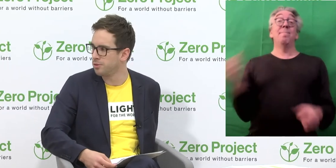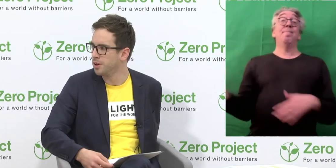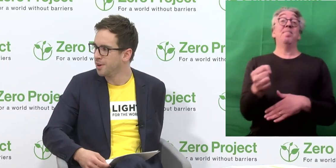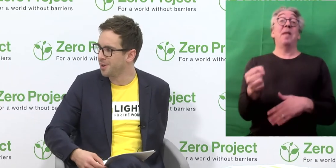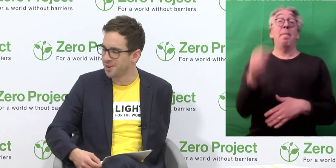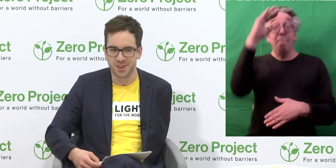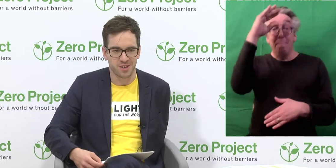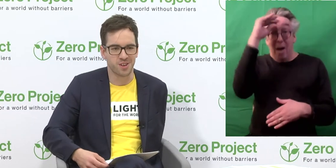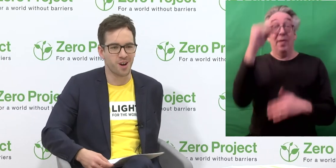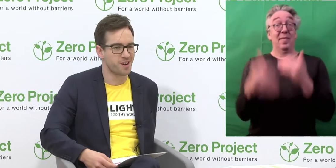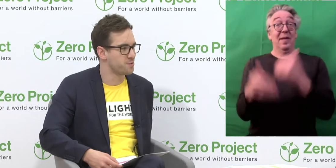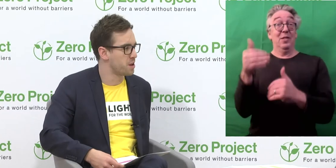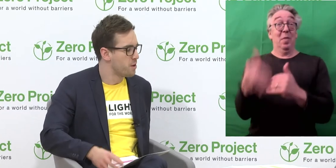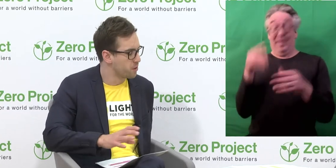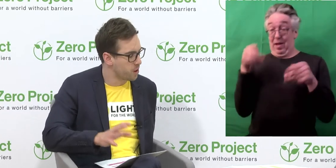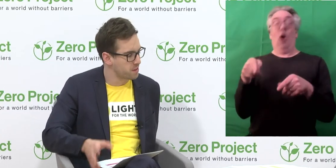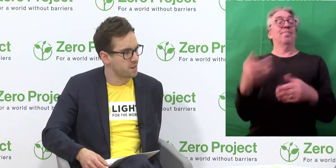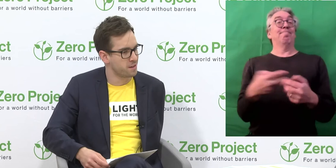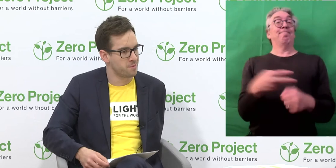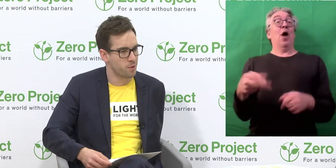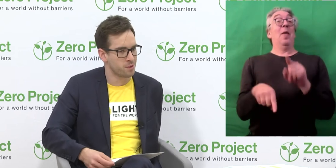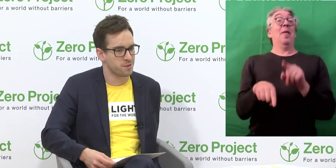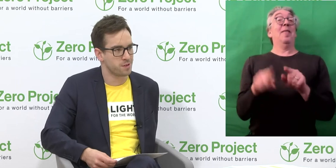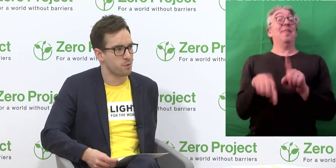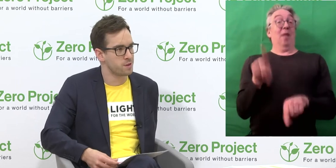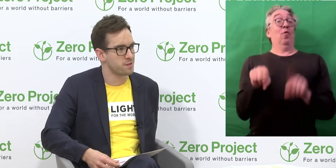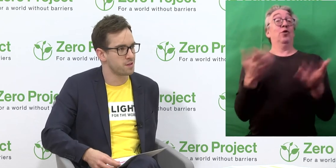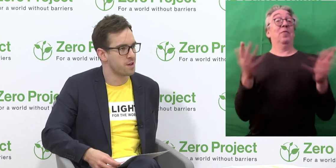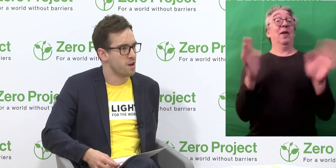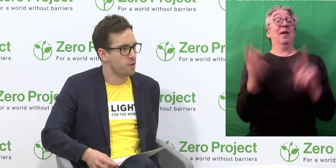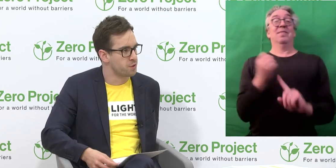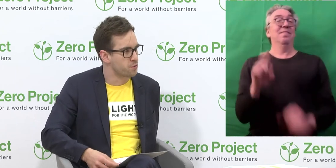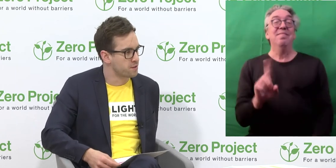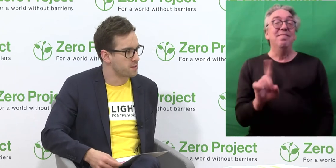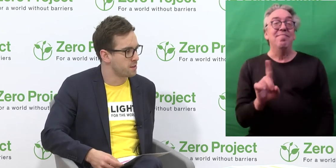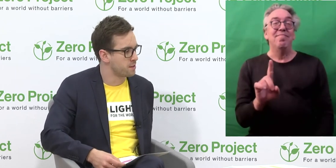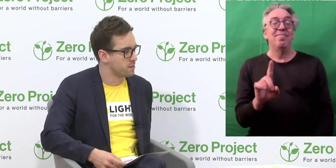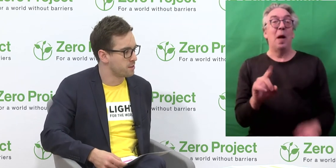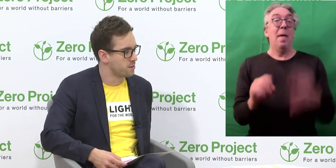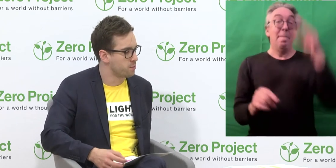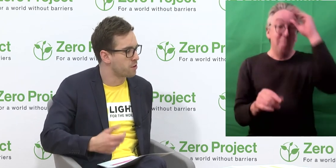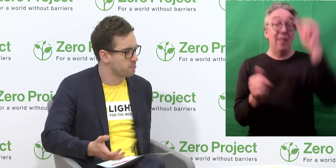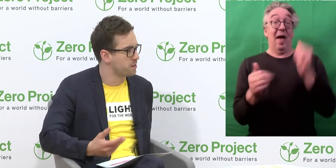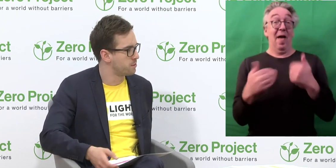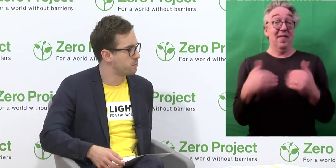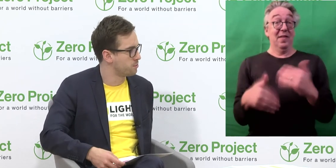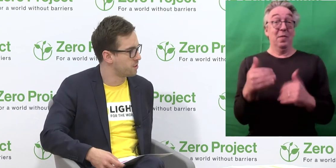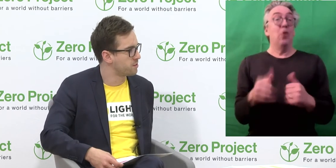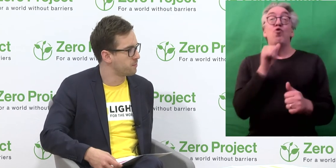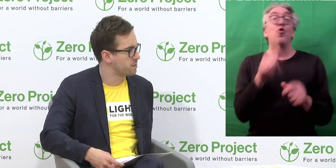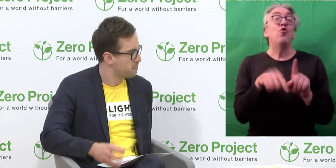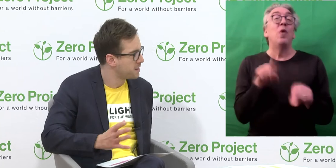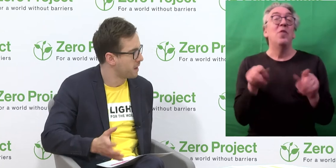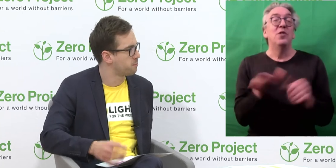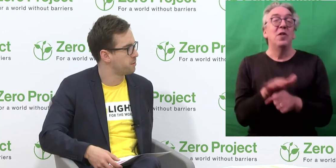need to change a lot as well. One topic that is always of interest and one argument to change